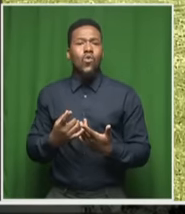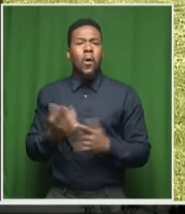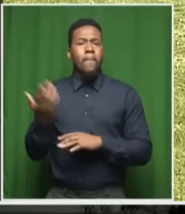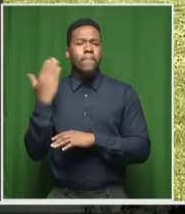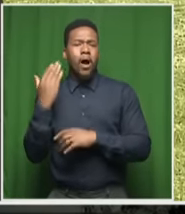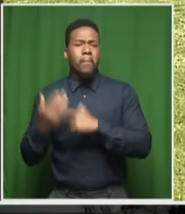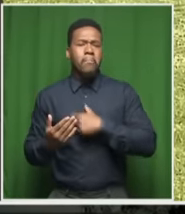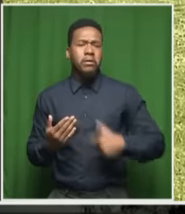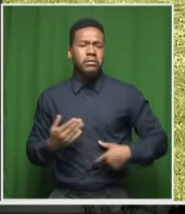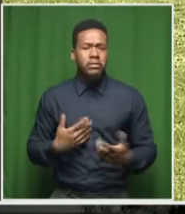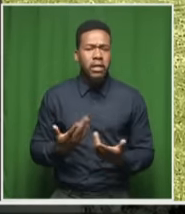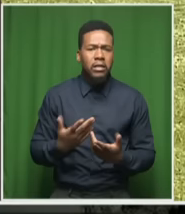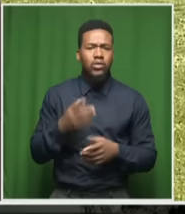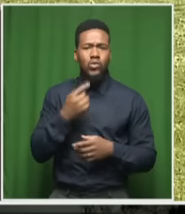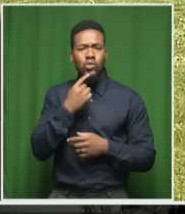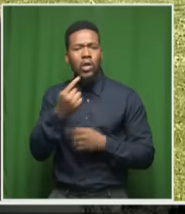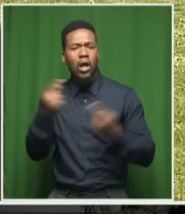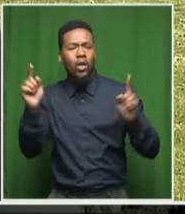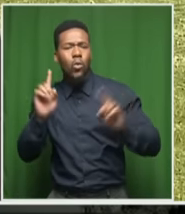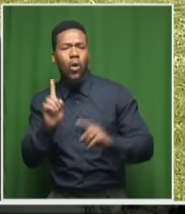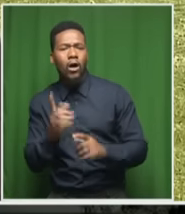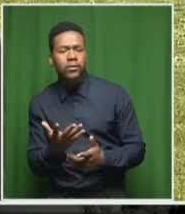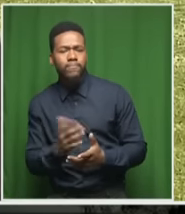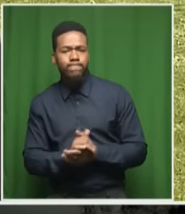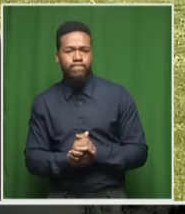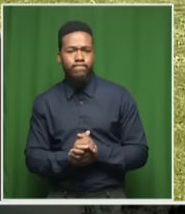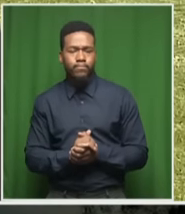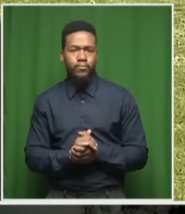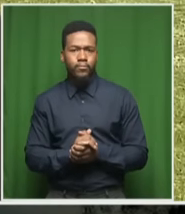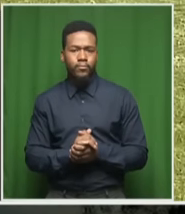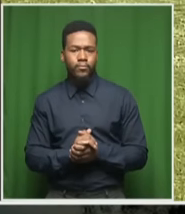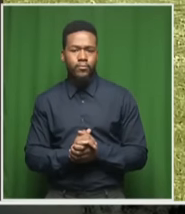What can you unpack about today's announcement?